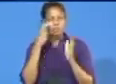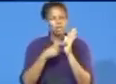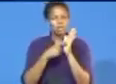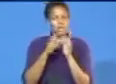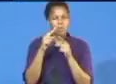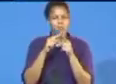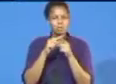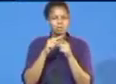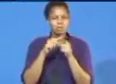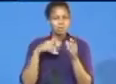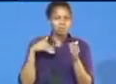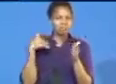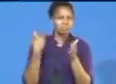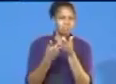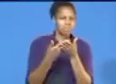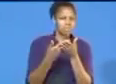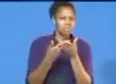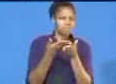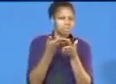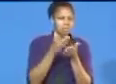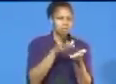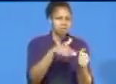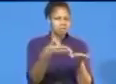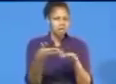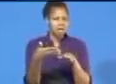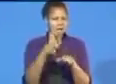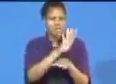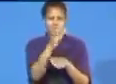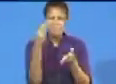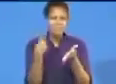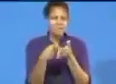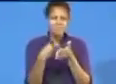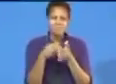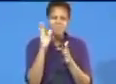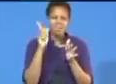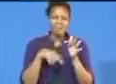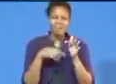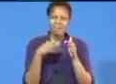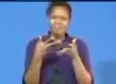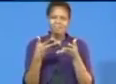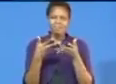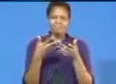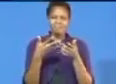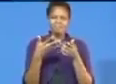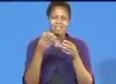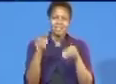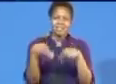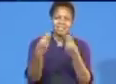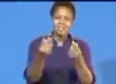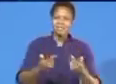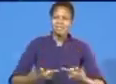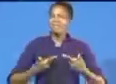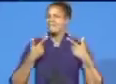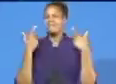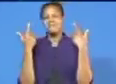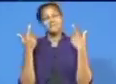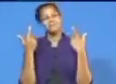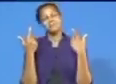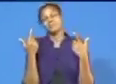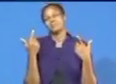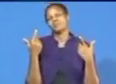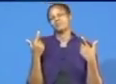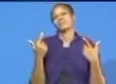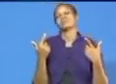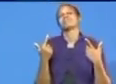your multi-billions cannot buy you one more day on the topsoil of earth.